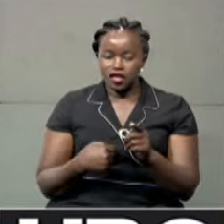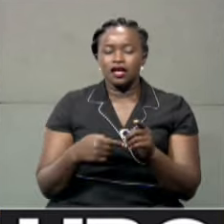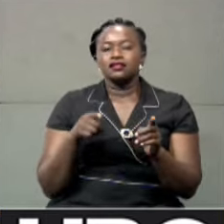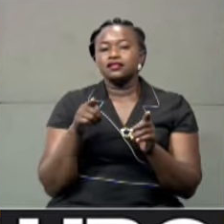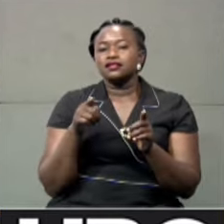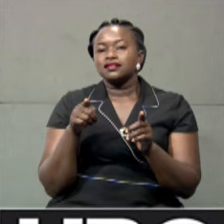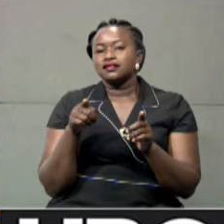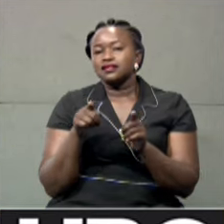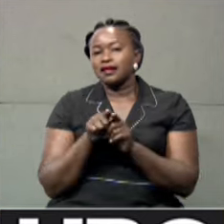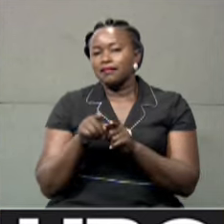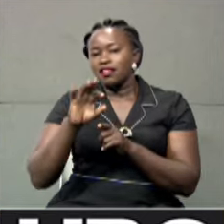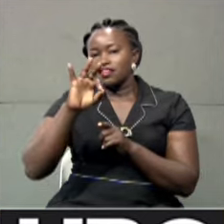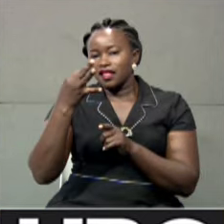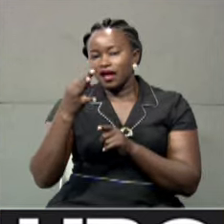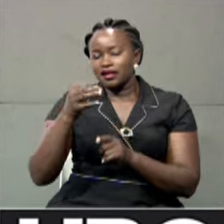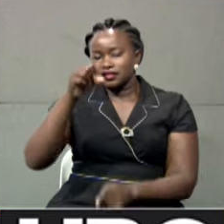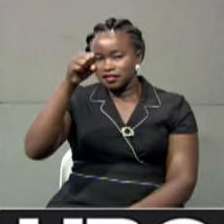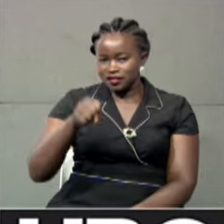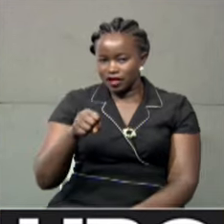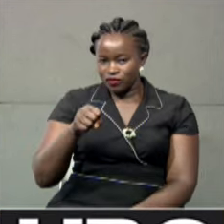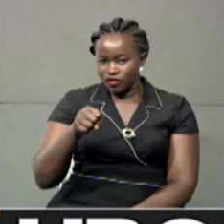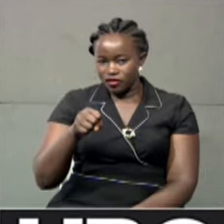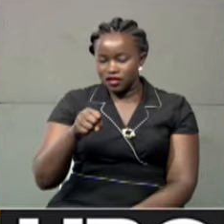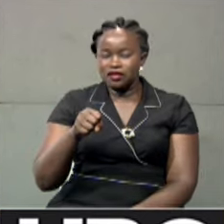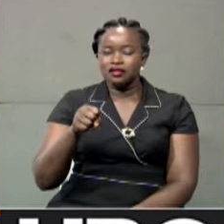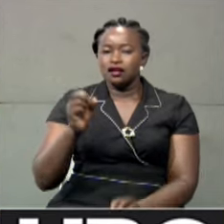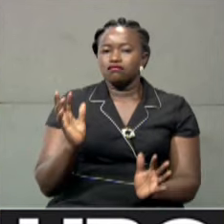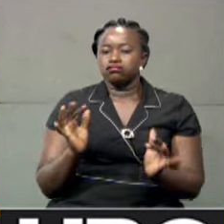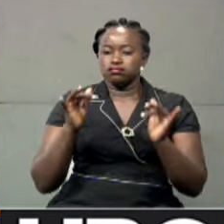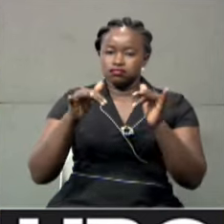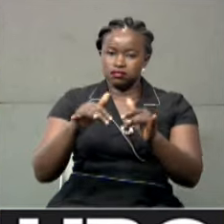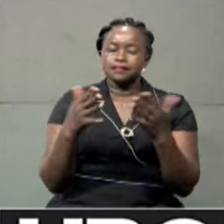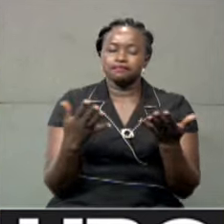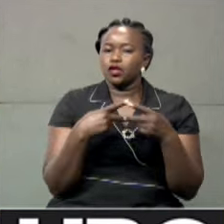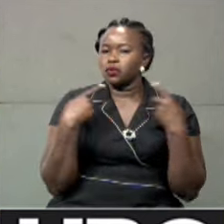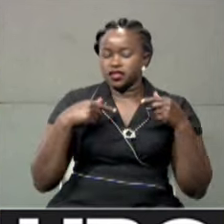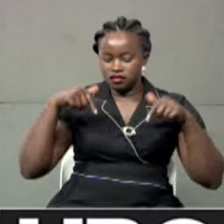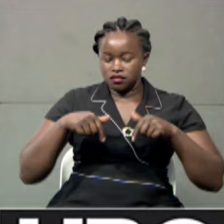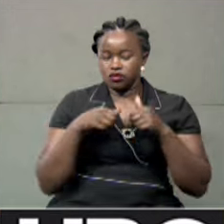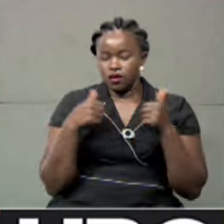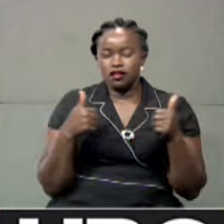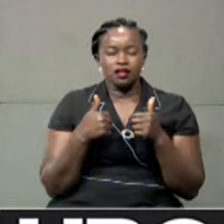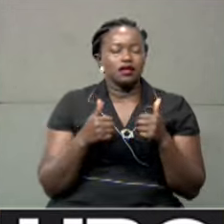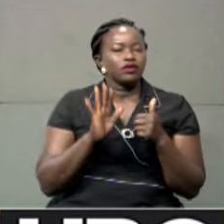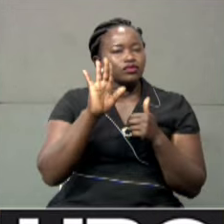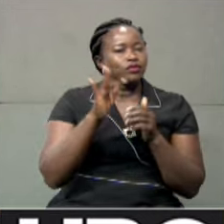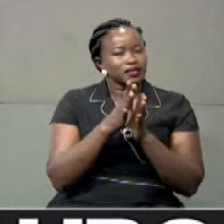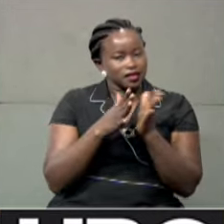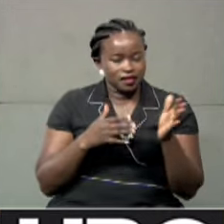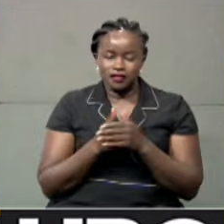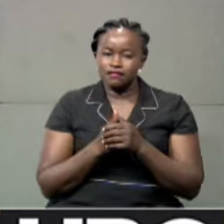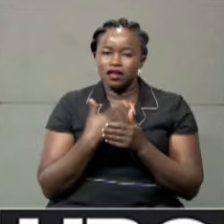Third South and South Summit. Your Excellency, I want to take